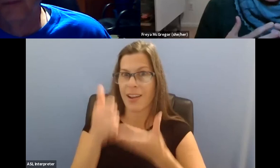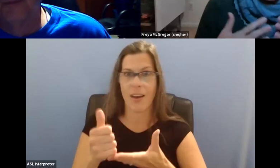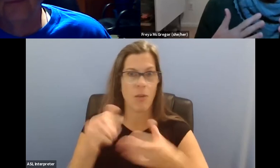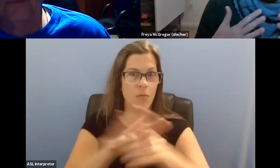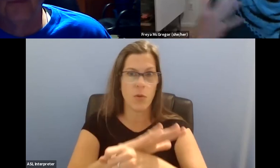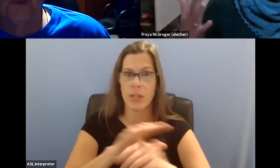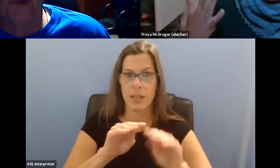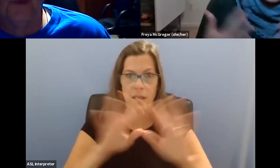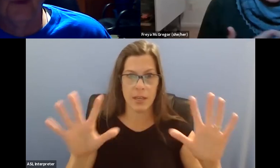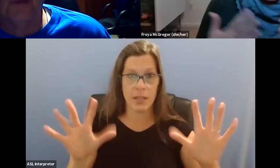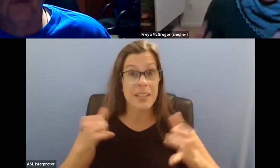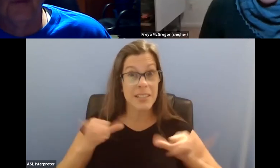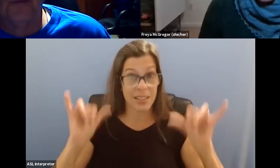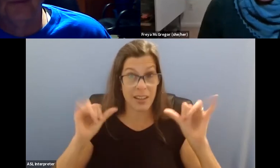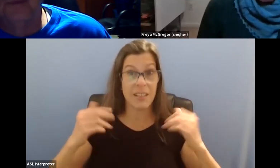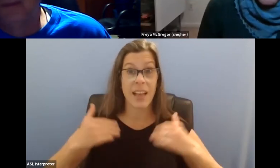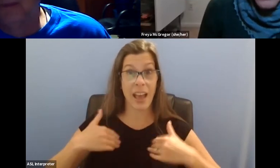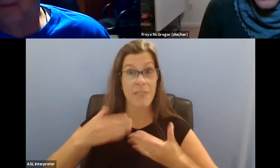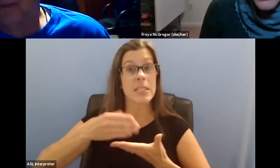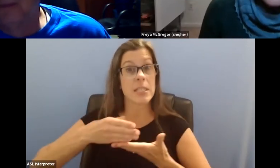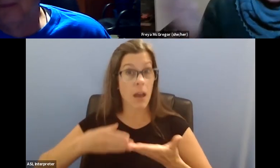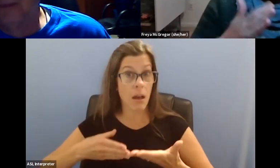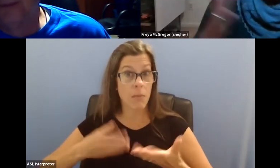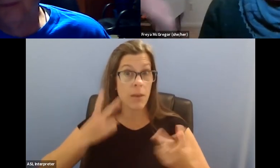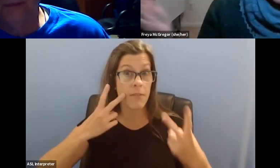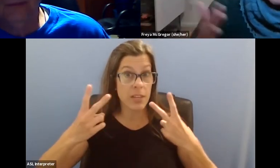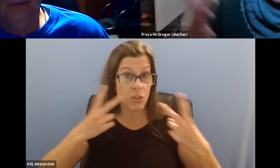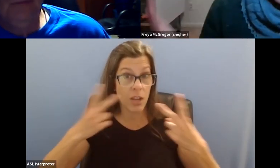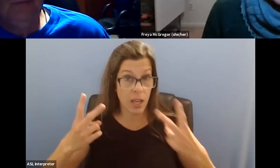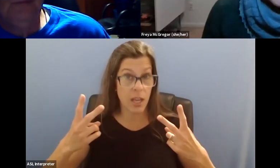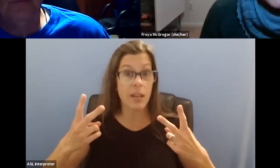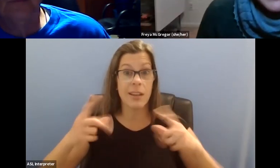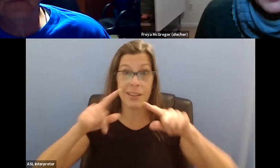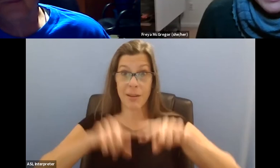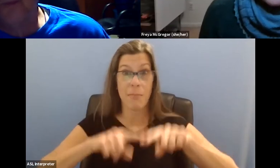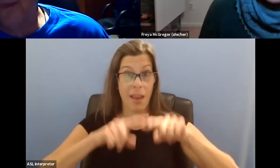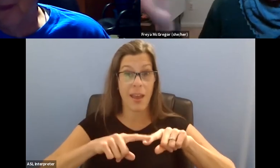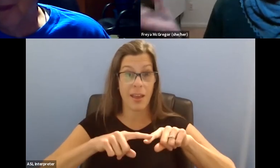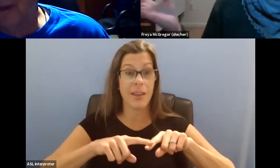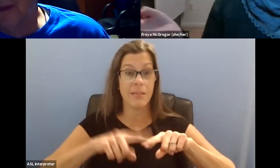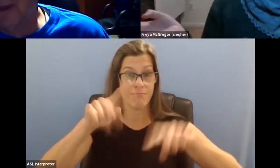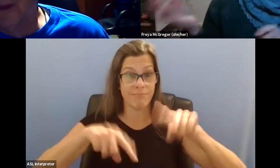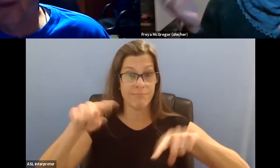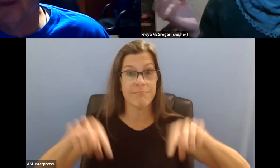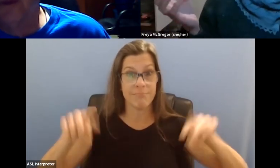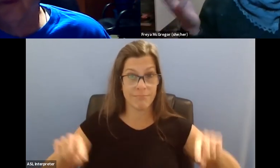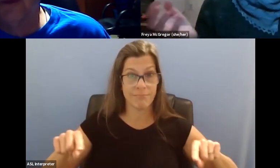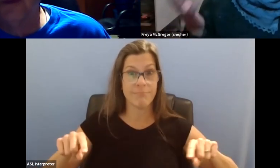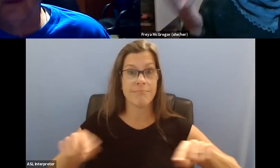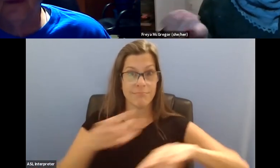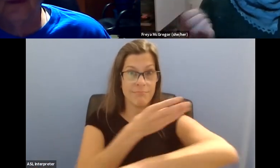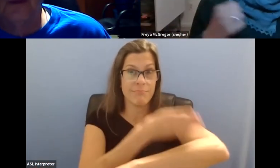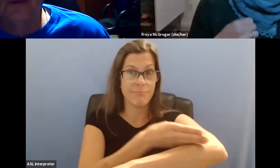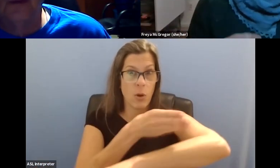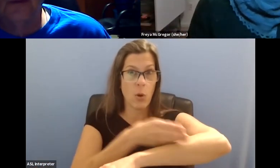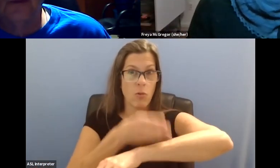ways that can, their vision can be impacted and, you know, it progresses often. And, uh, but that's different. That's often